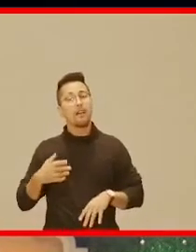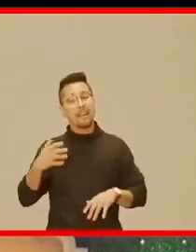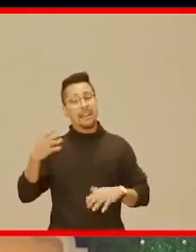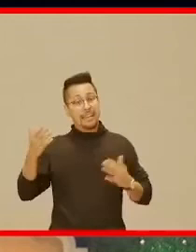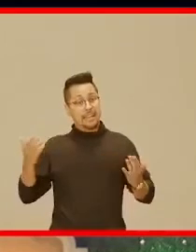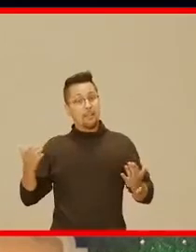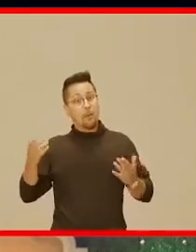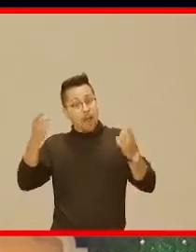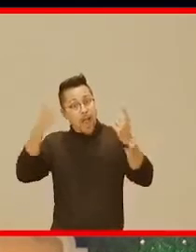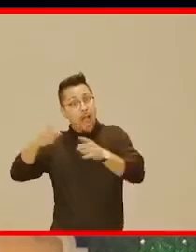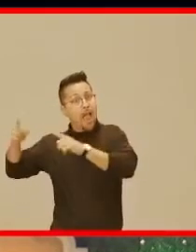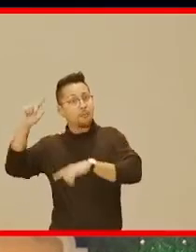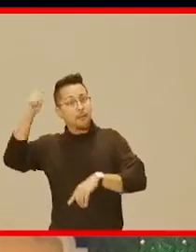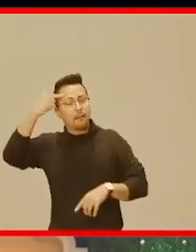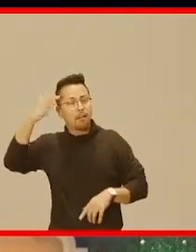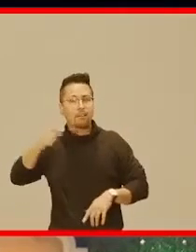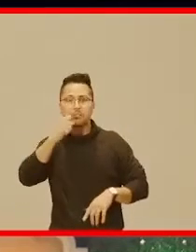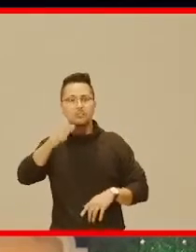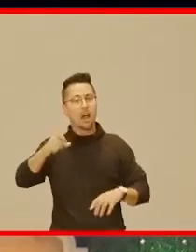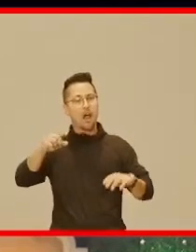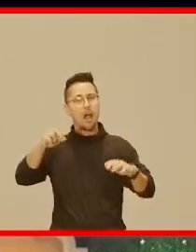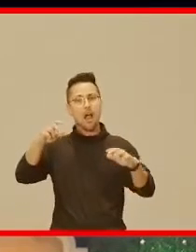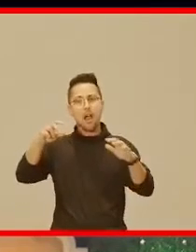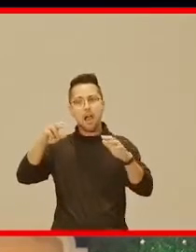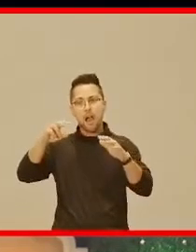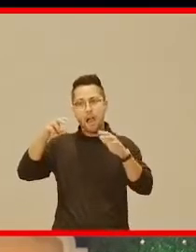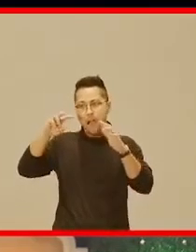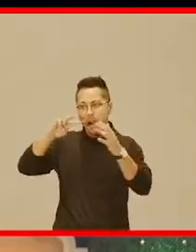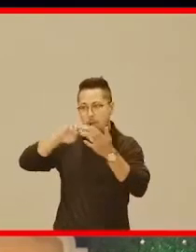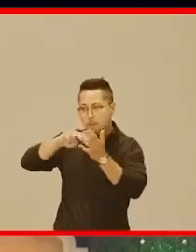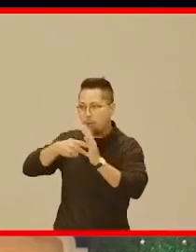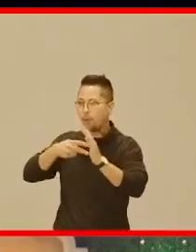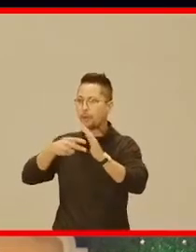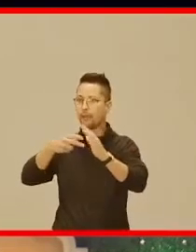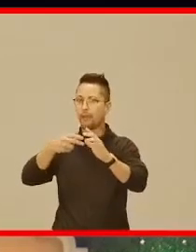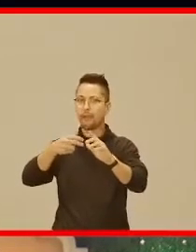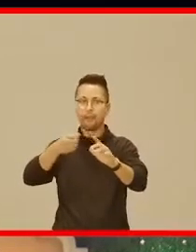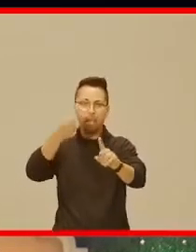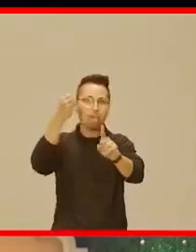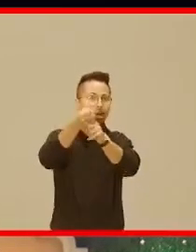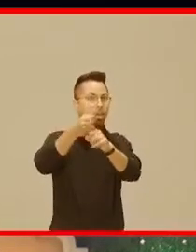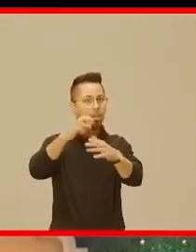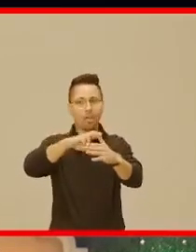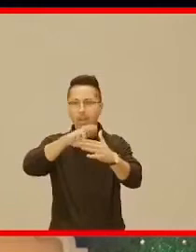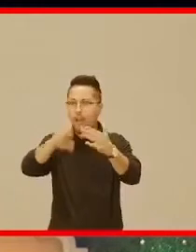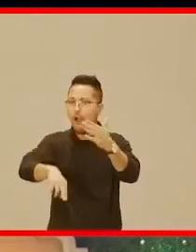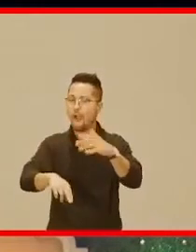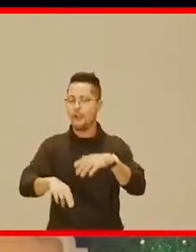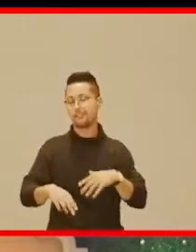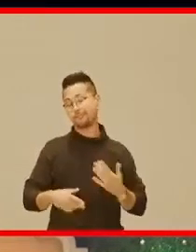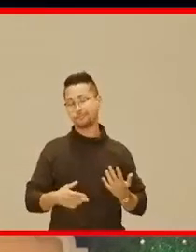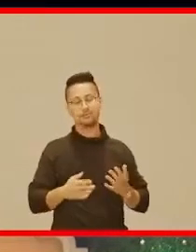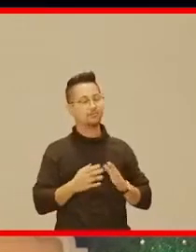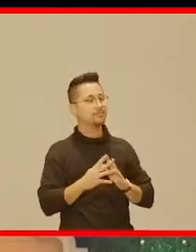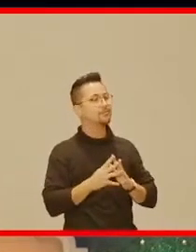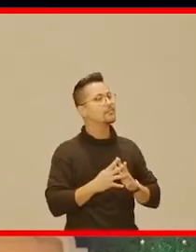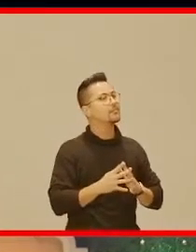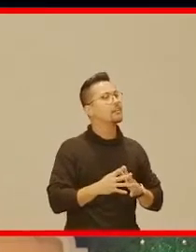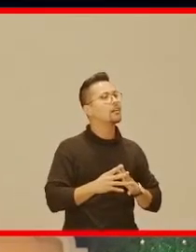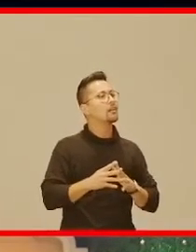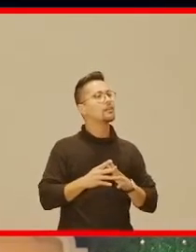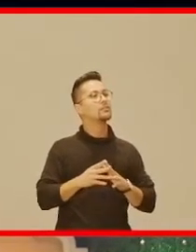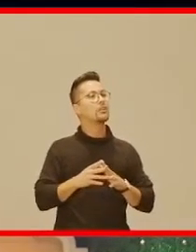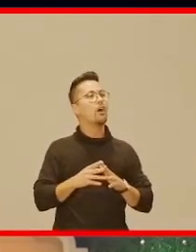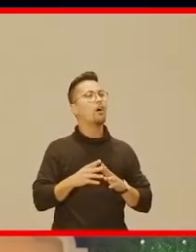right? So if you find out, if we change the law on this, here's all the other stuff. So a lot of times you find out that, no, let's figure out a way to be